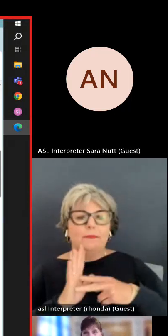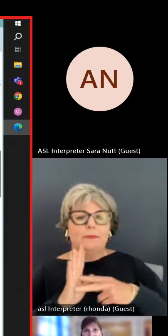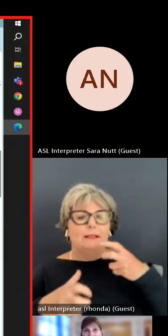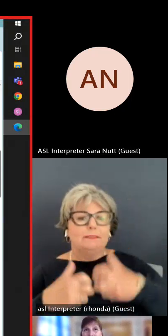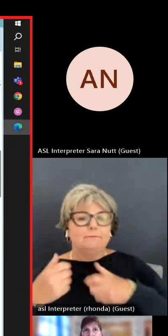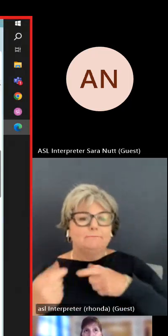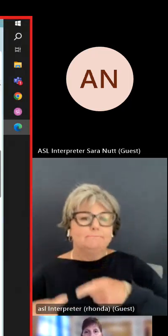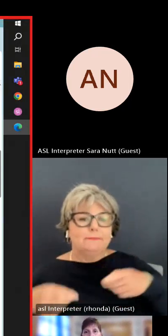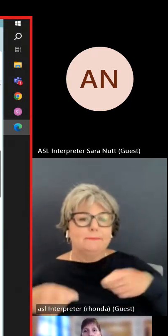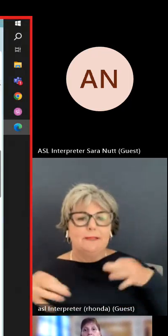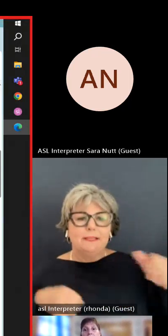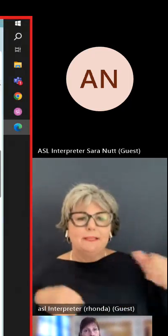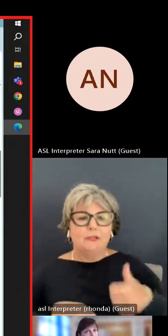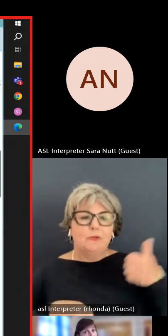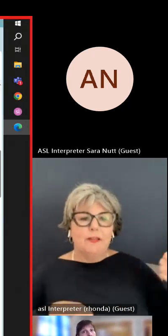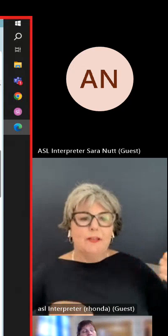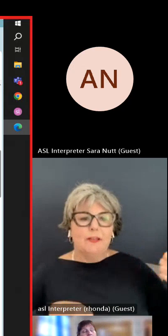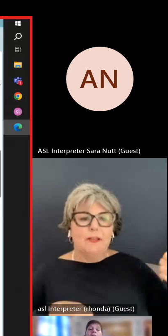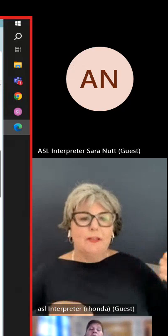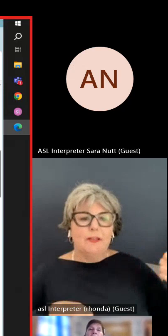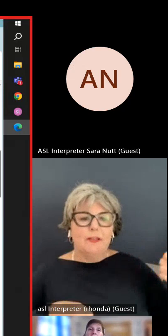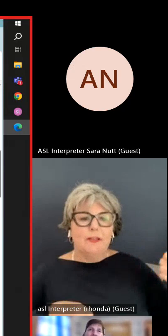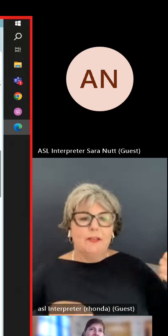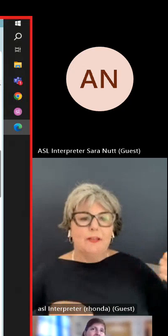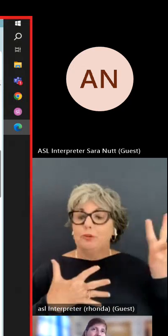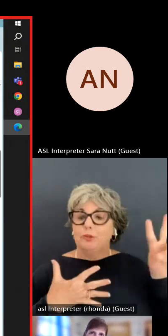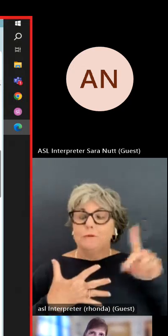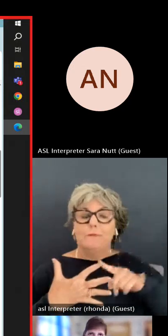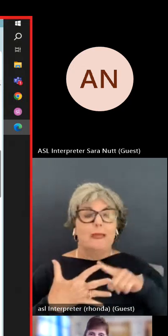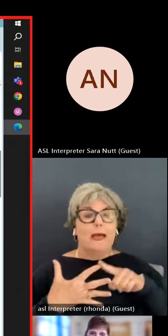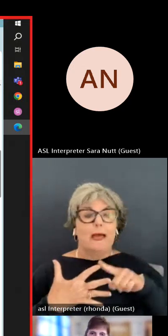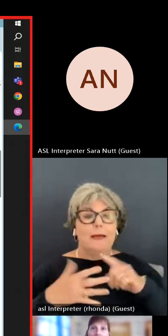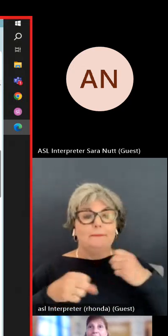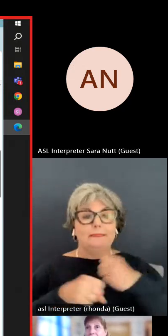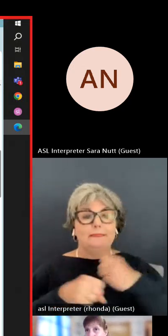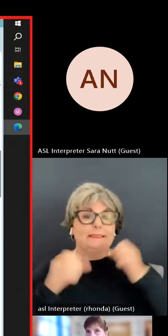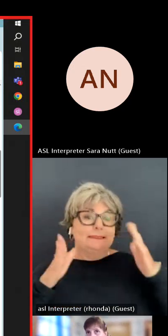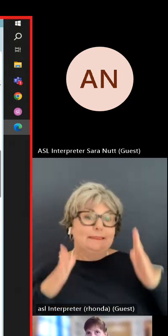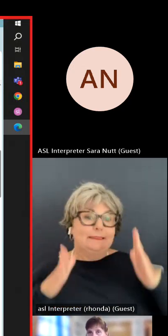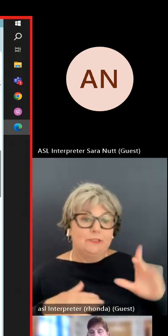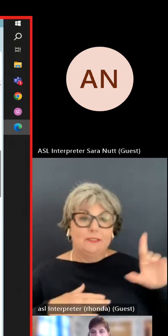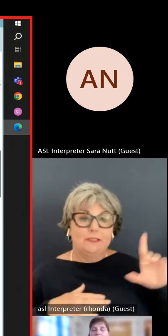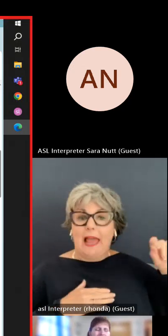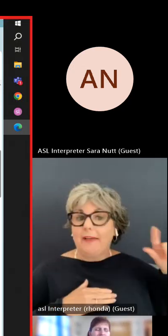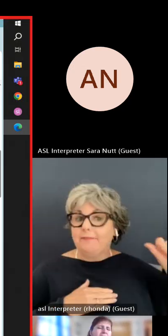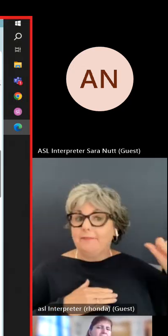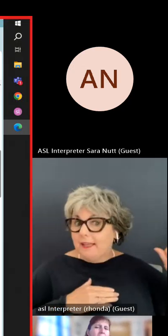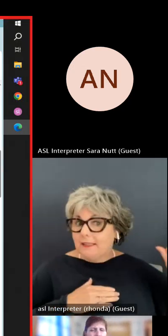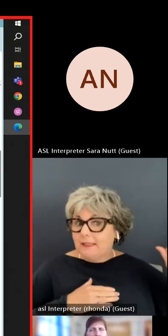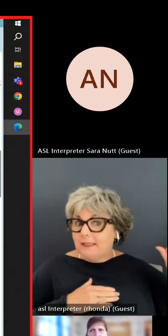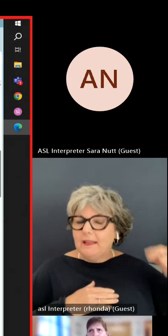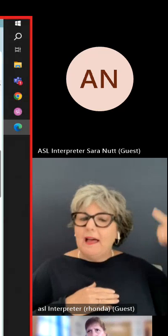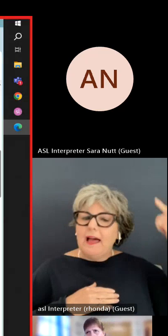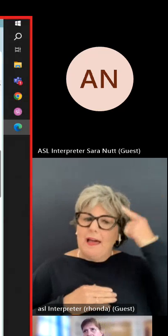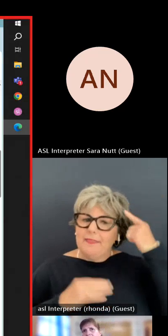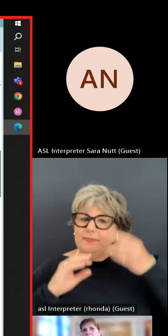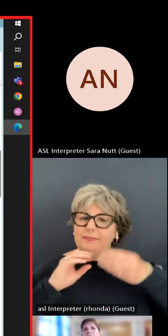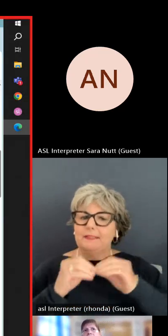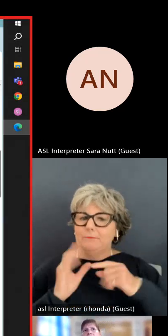explaining it to others. Number two, I am a statistician. I have data. I think the numbers speak